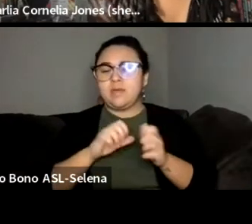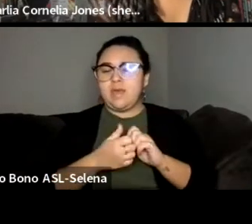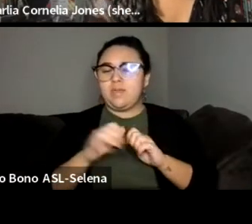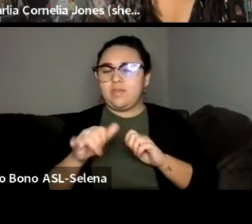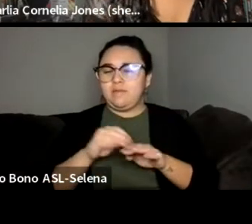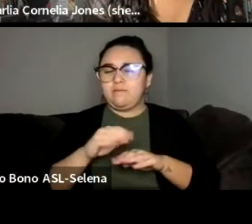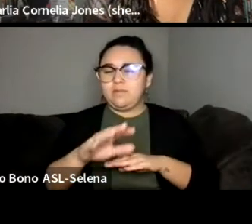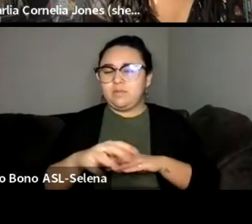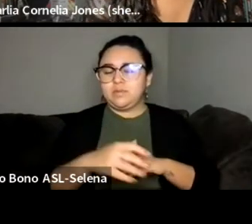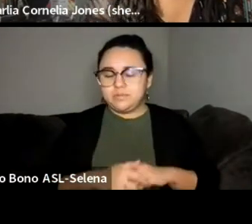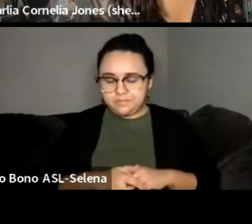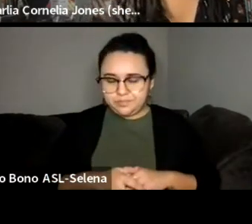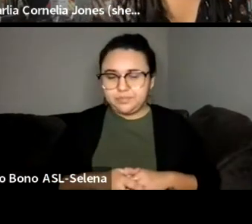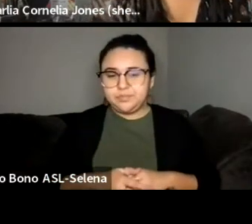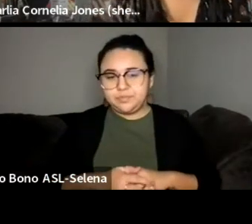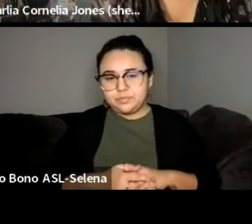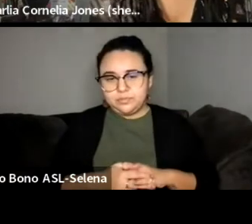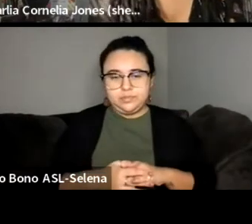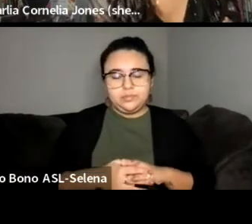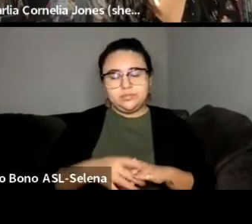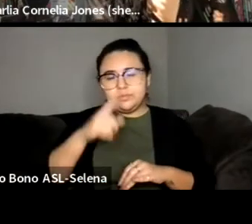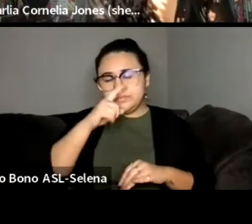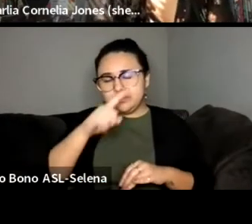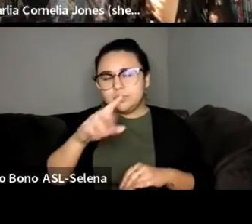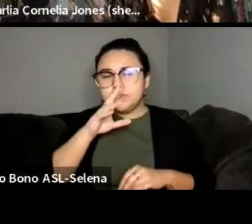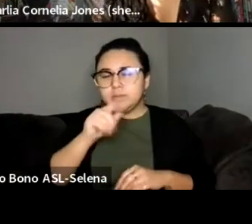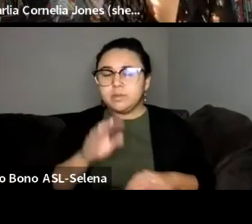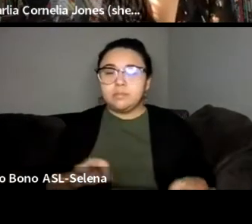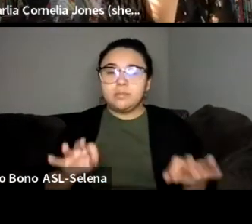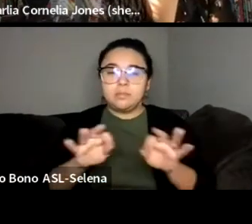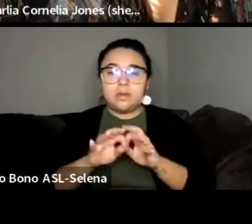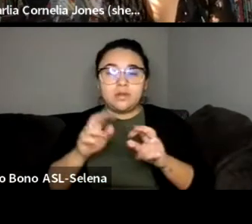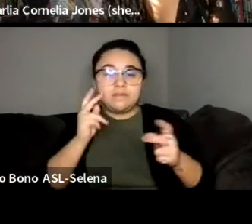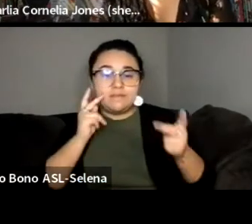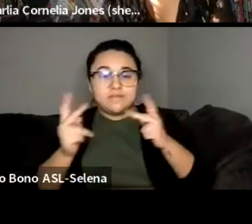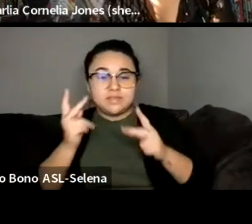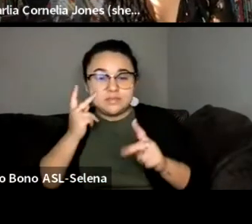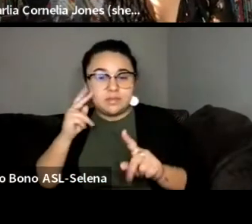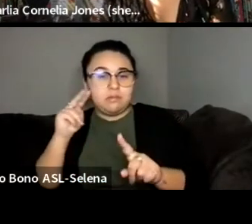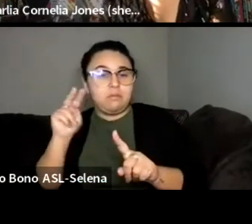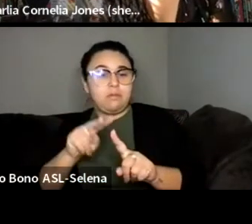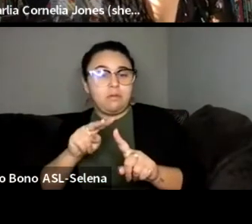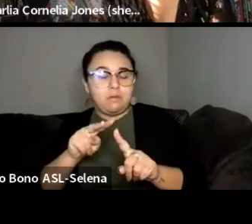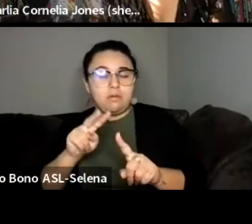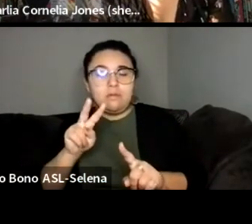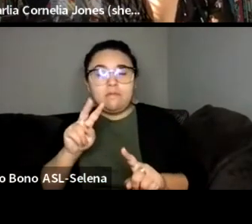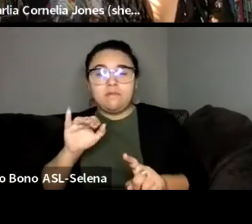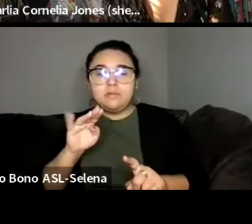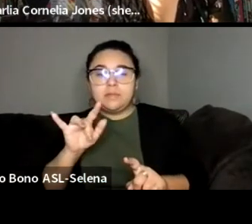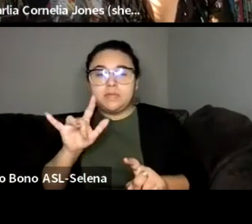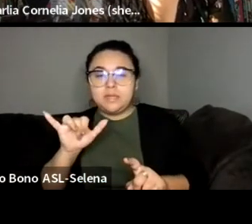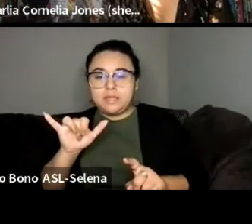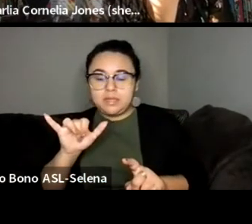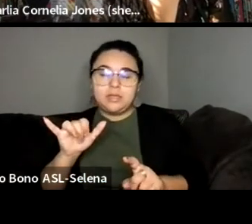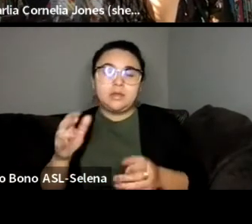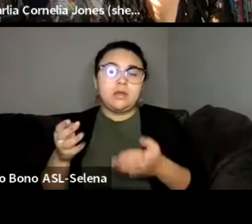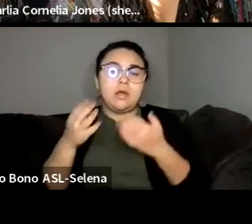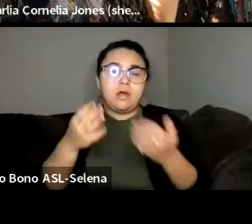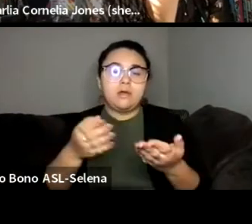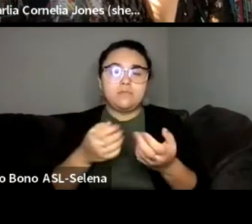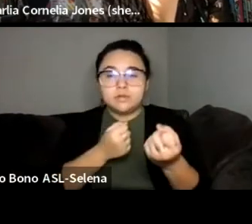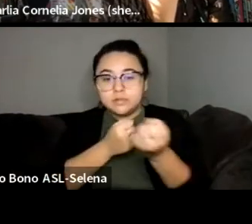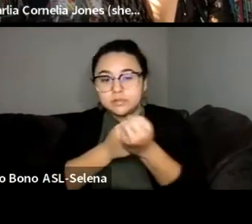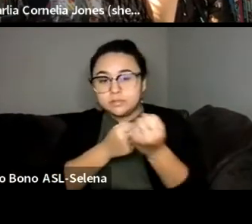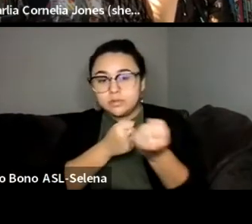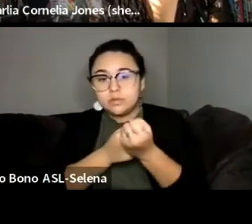the importance of visibility and the importance of specifically offering, you know, support where those kind